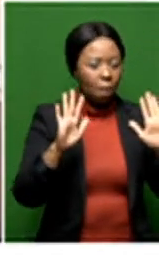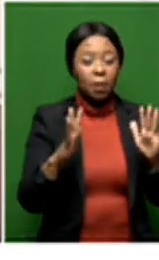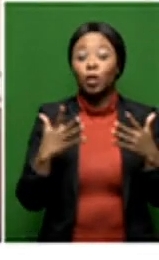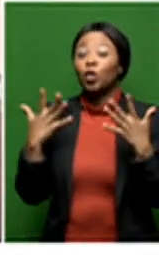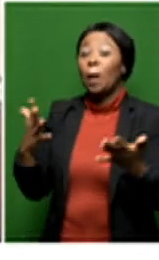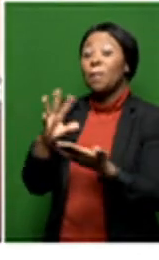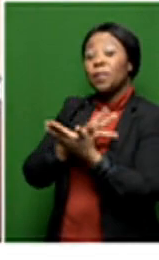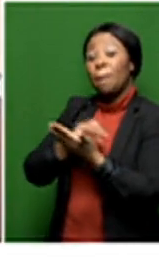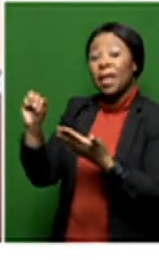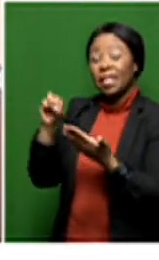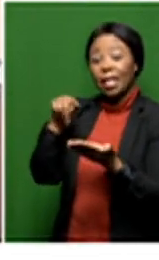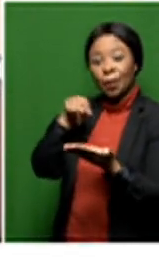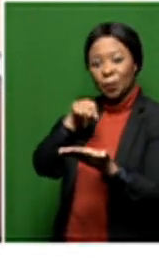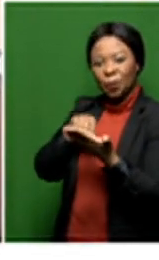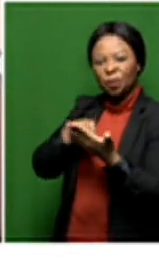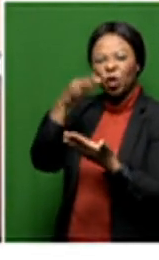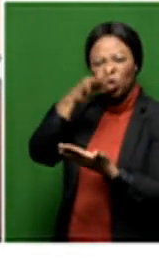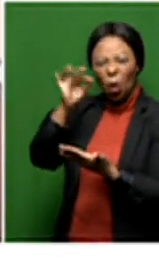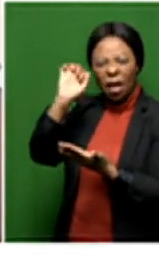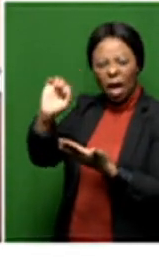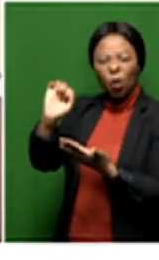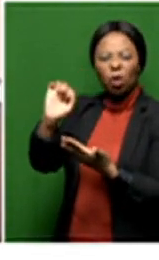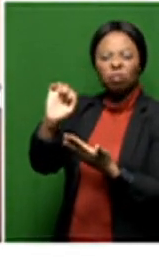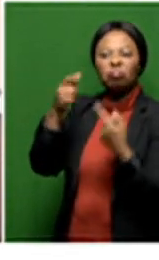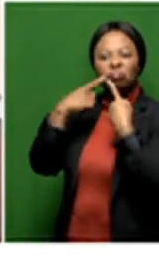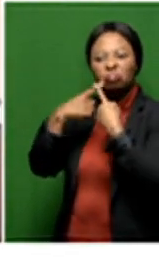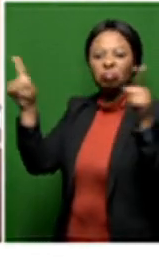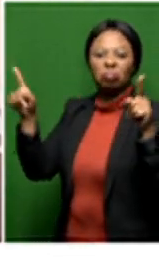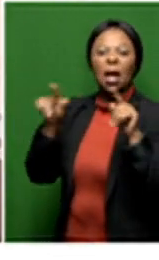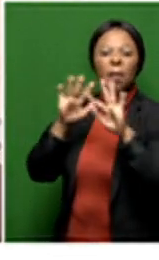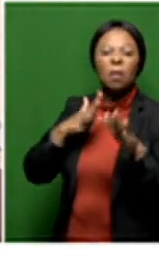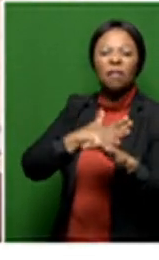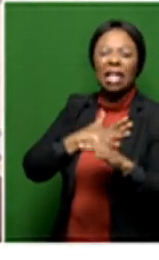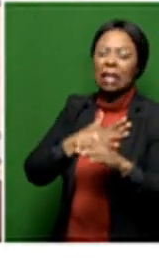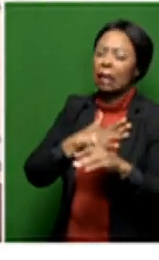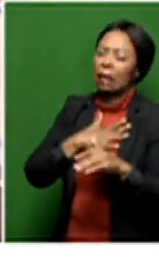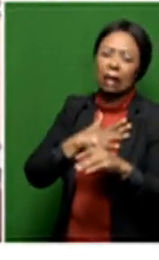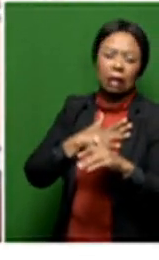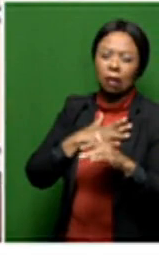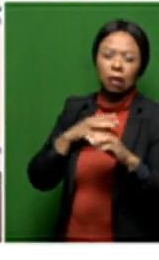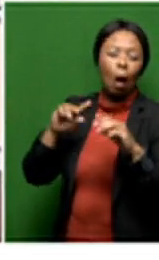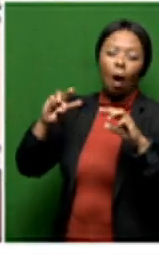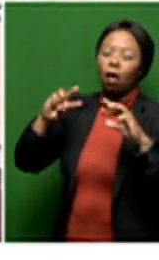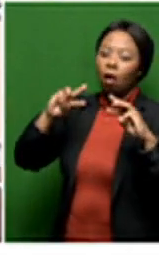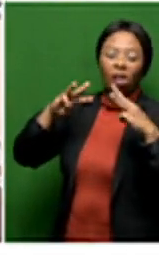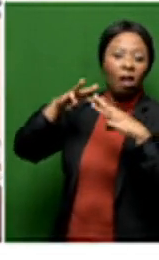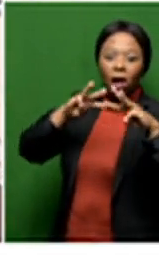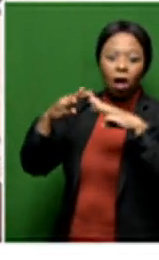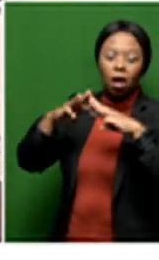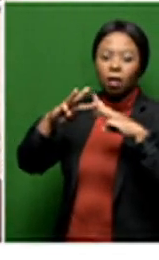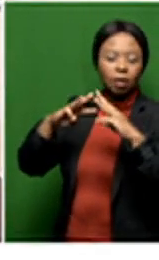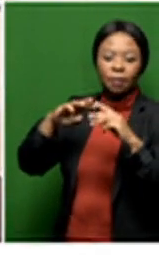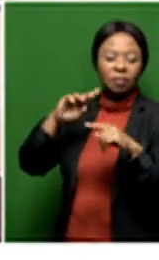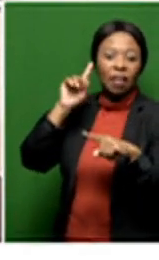message contained in this song would do for those that currently feel like they're losing the battle they're faced with?